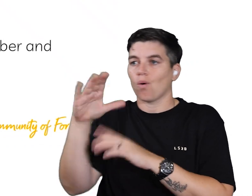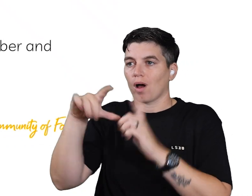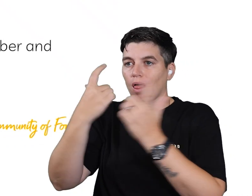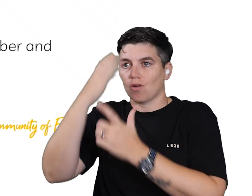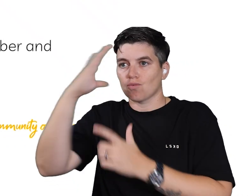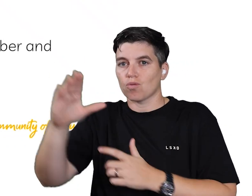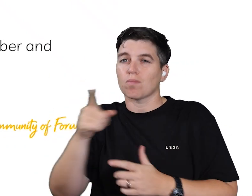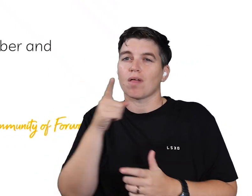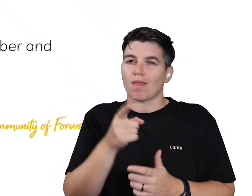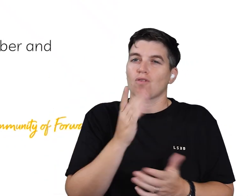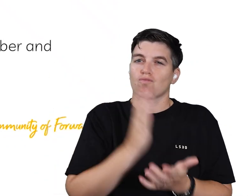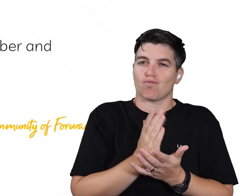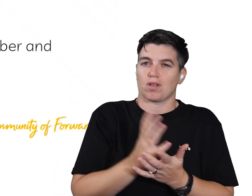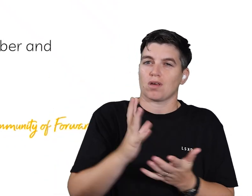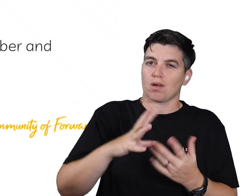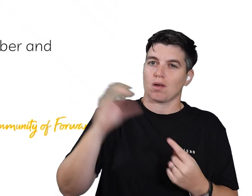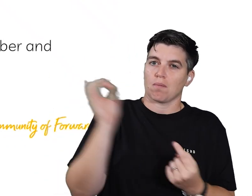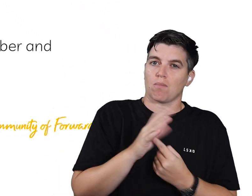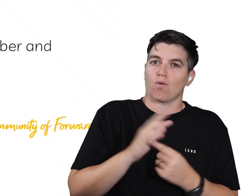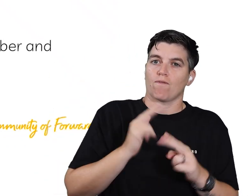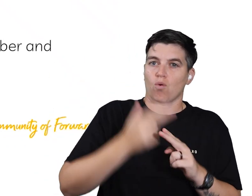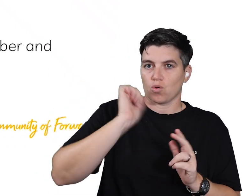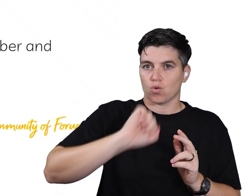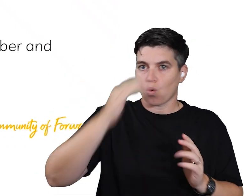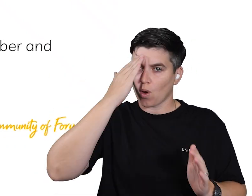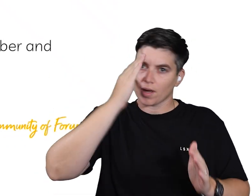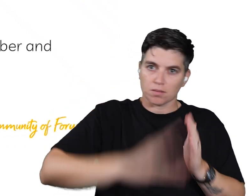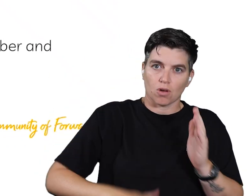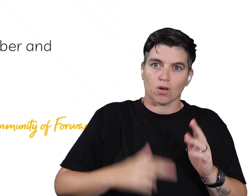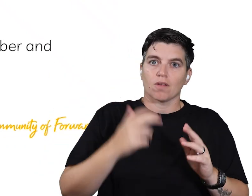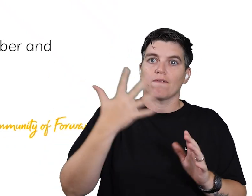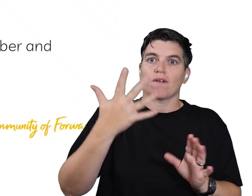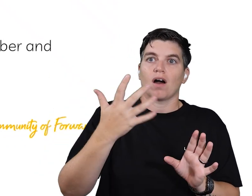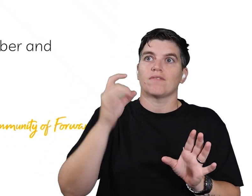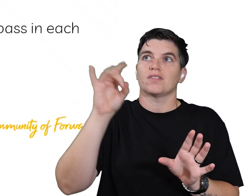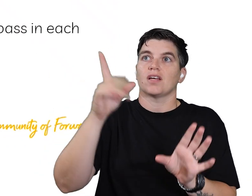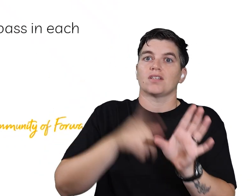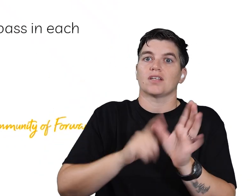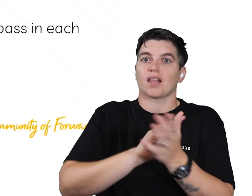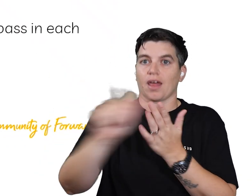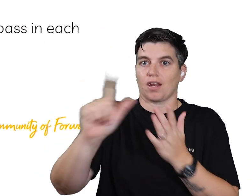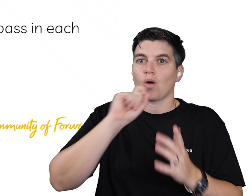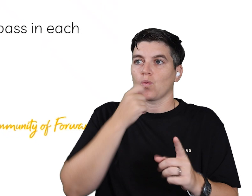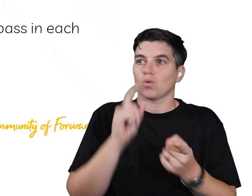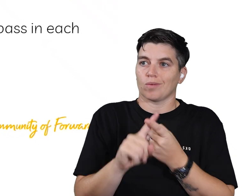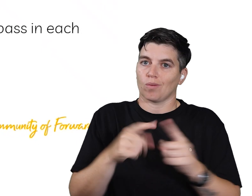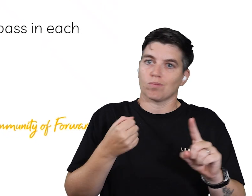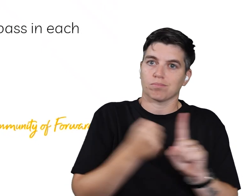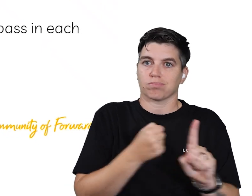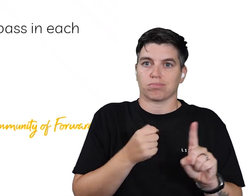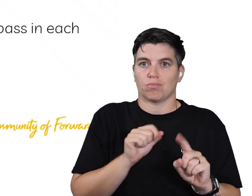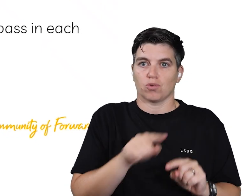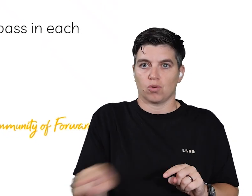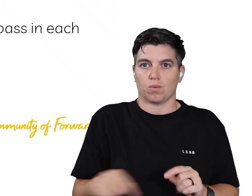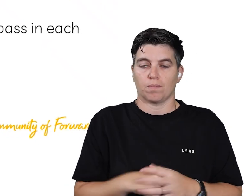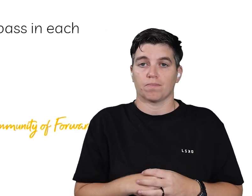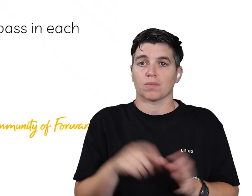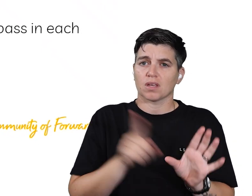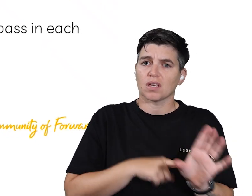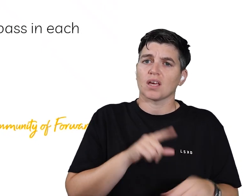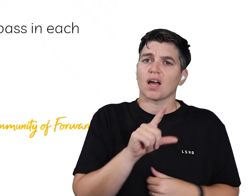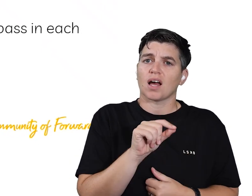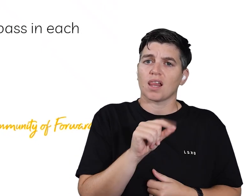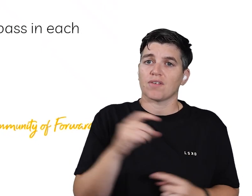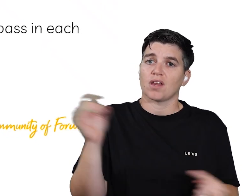school experience as a student 5-10 years after its completion. Year 11 is important for a range of